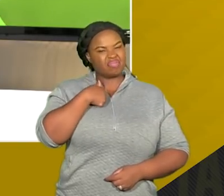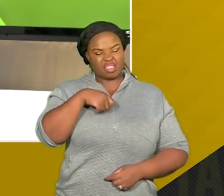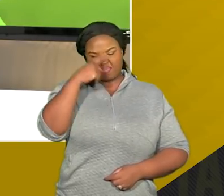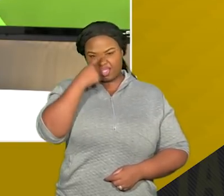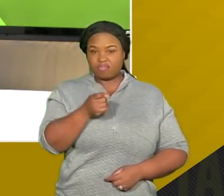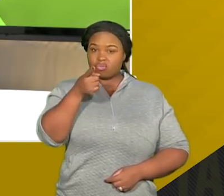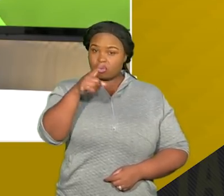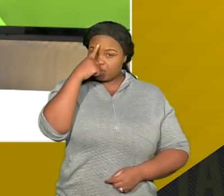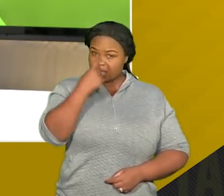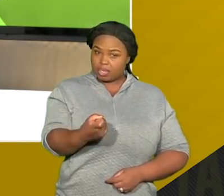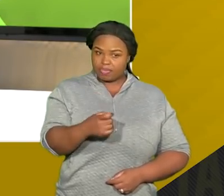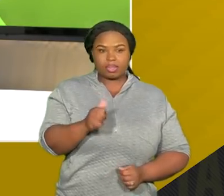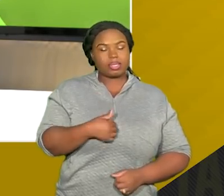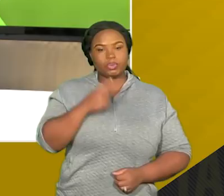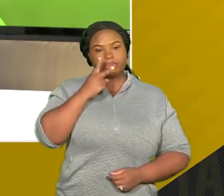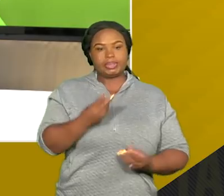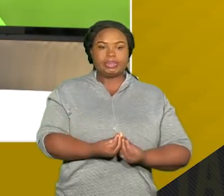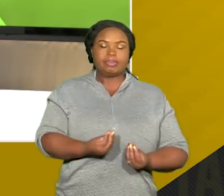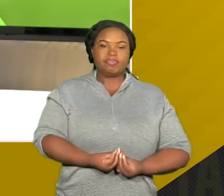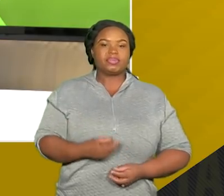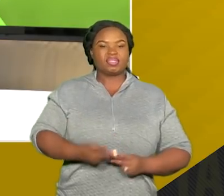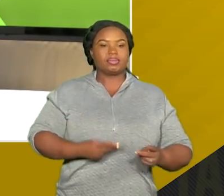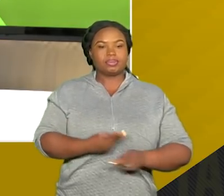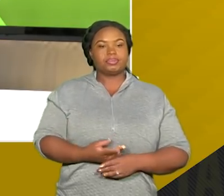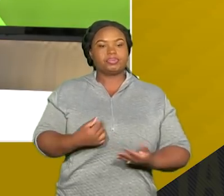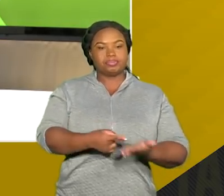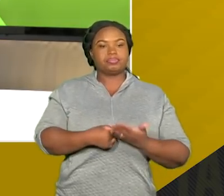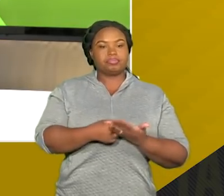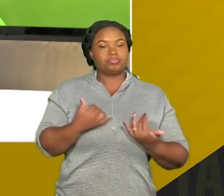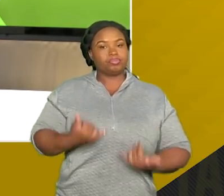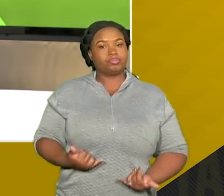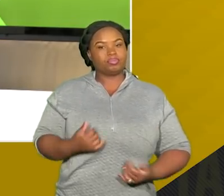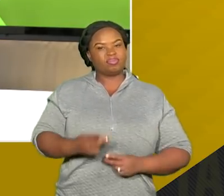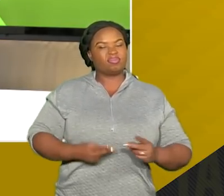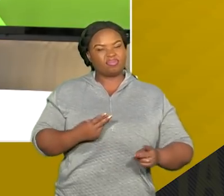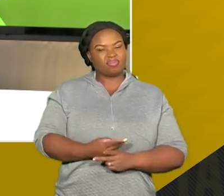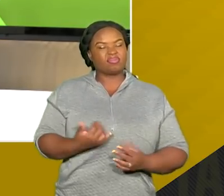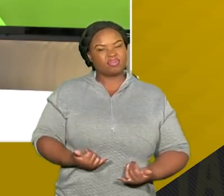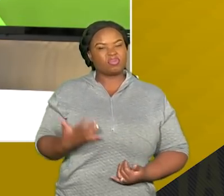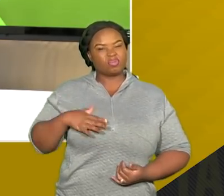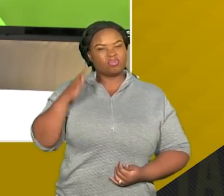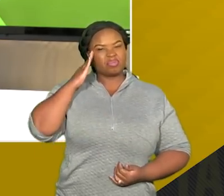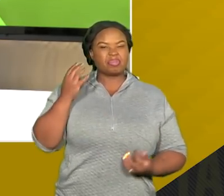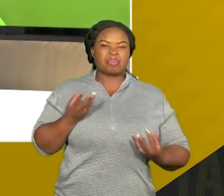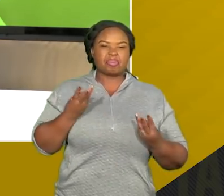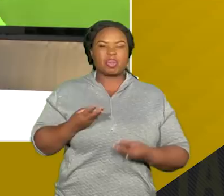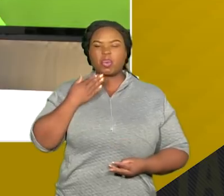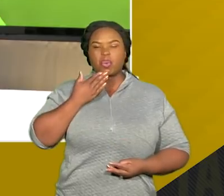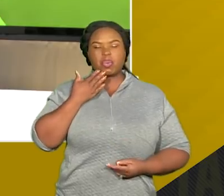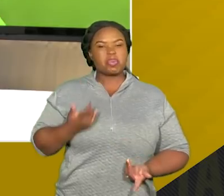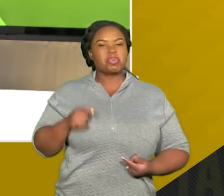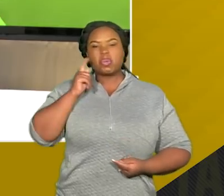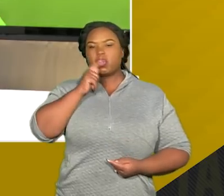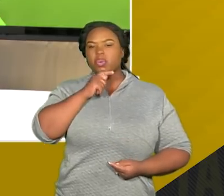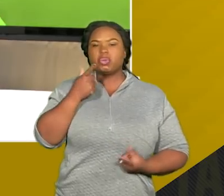wabo tepa, then you are going to see something. And that's what we're going to be talking about more daily to Selkhono. Renyoko Chibar Nalunela Bacheva Tawoloya, Napa Makaini,